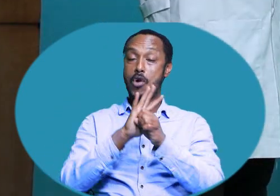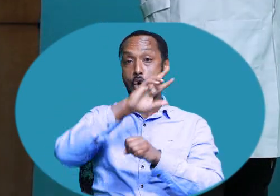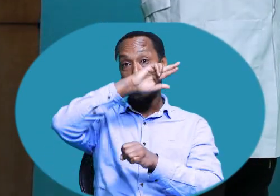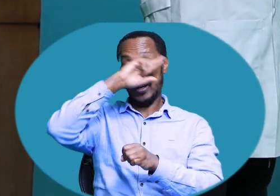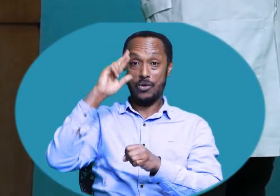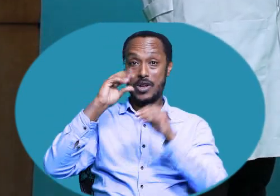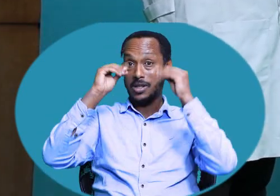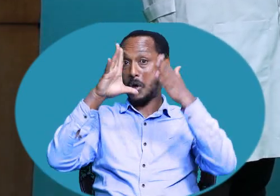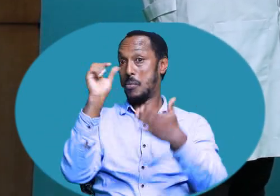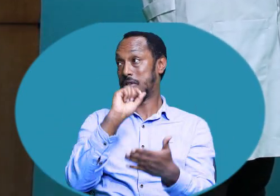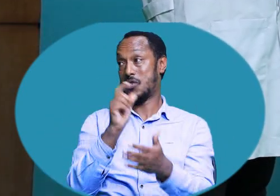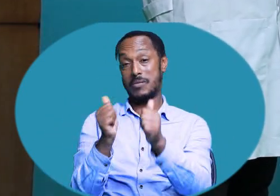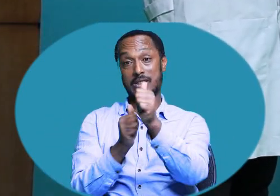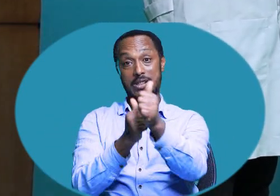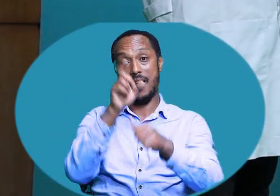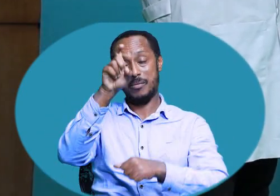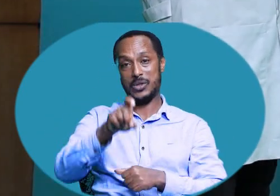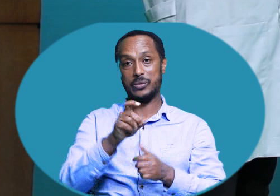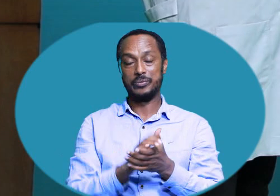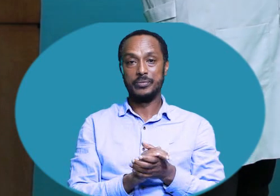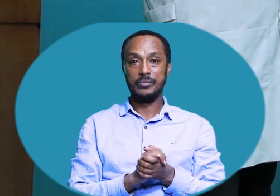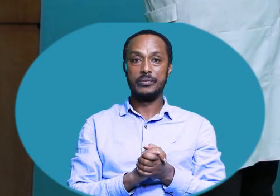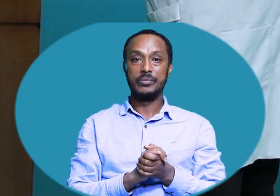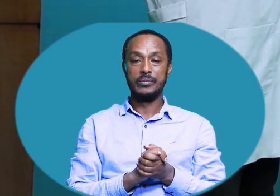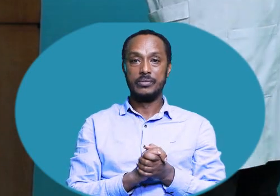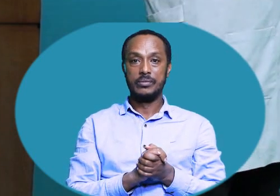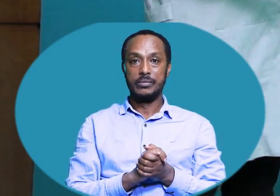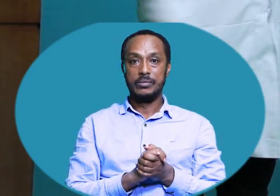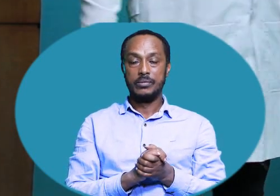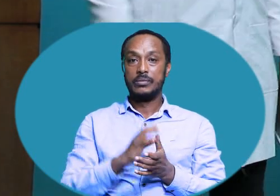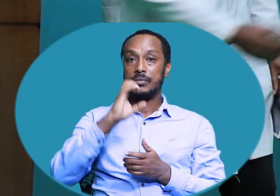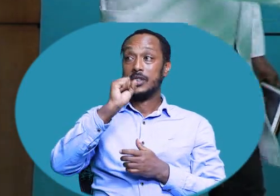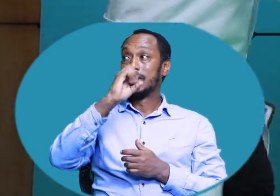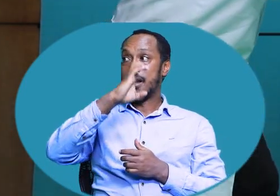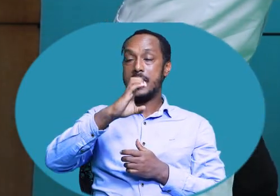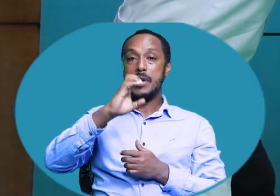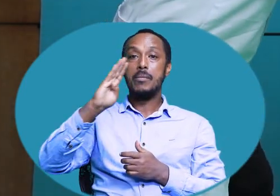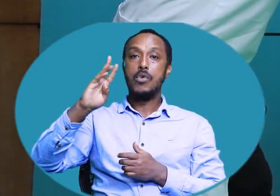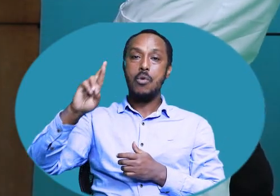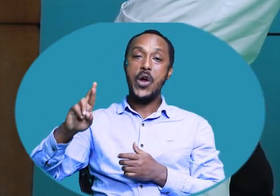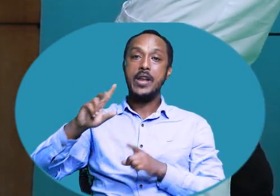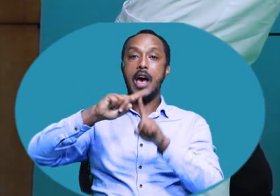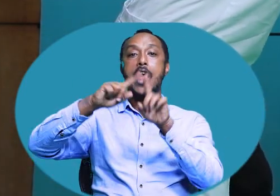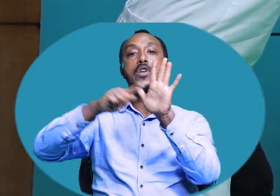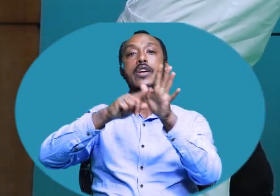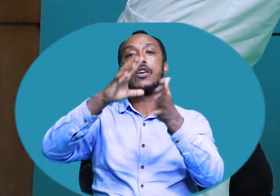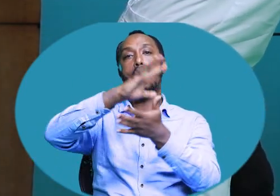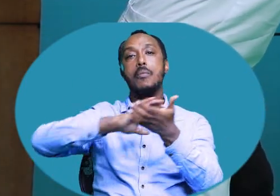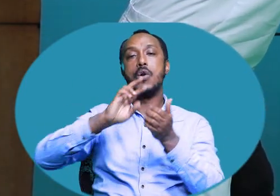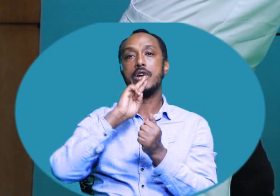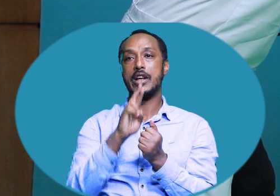is the first transition element, atomic number 21. Therefore, scandium bromides are ionic compounds.